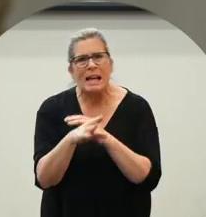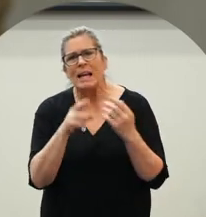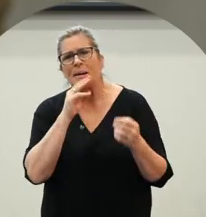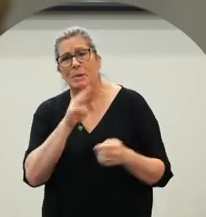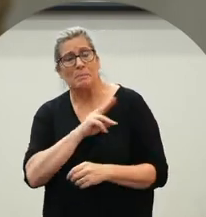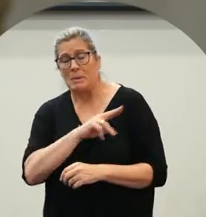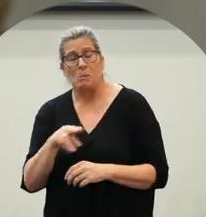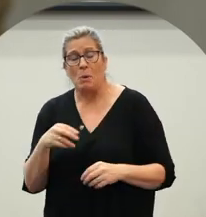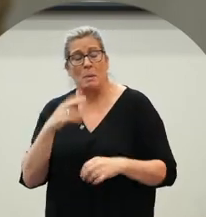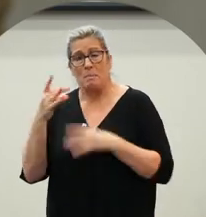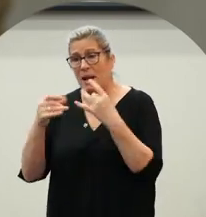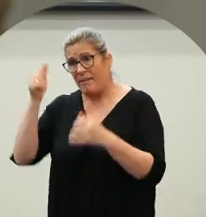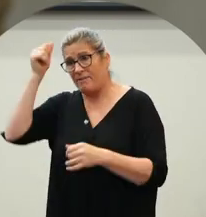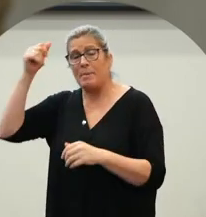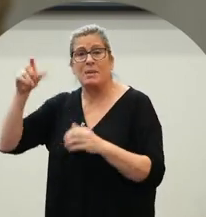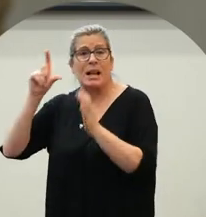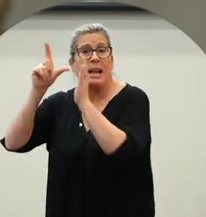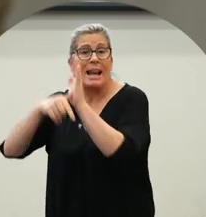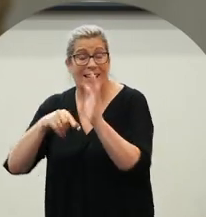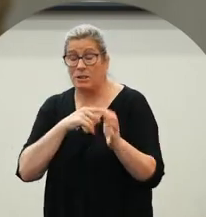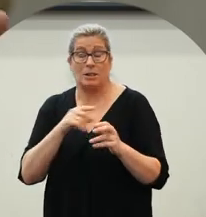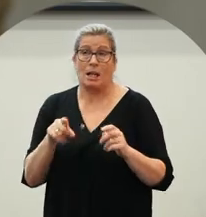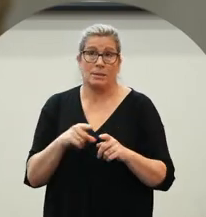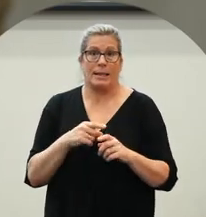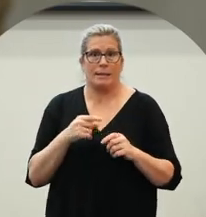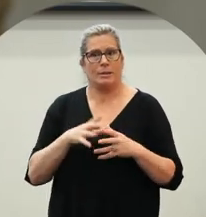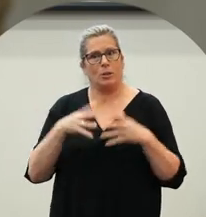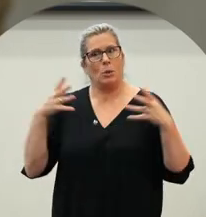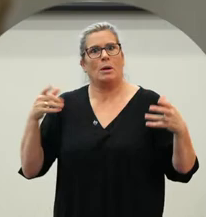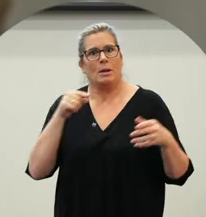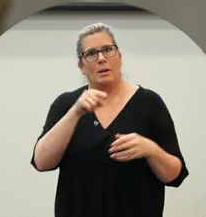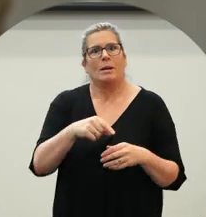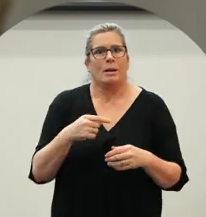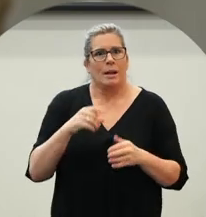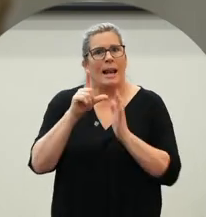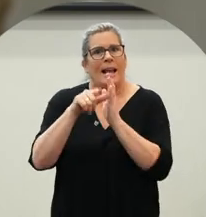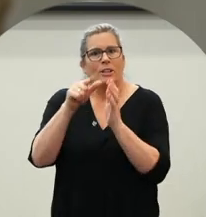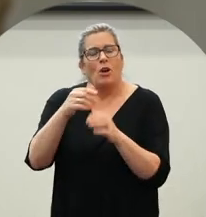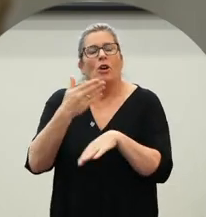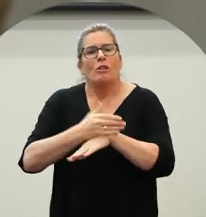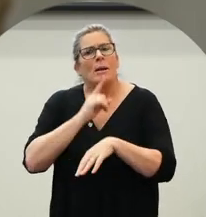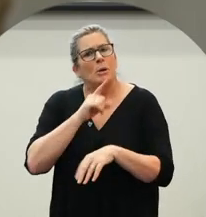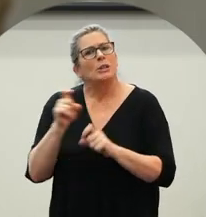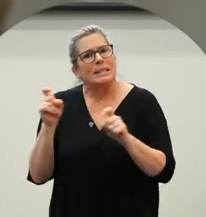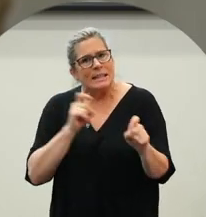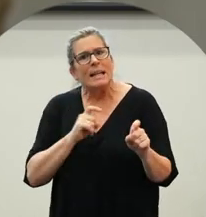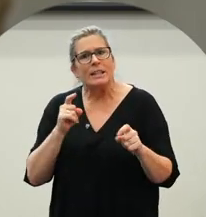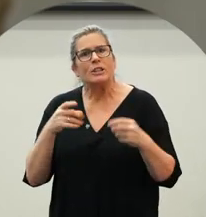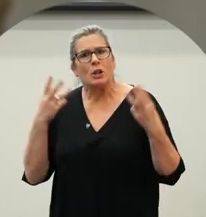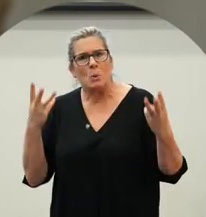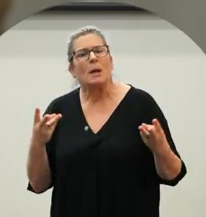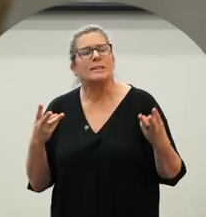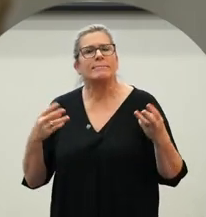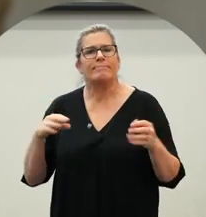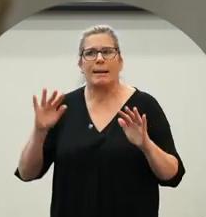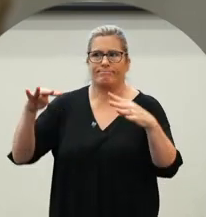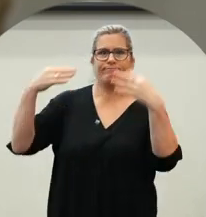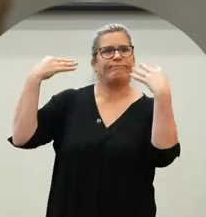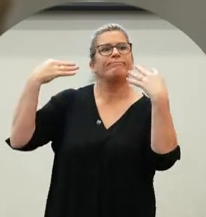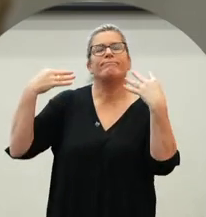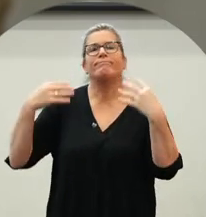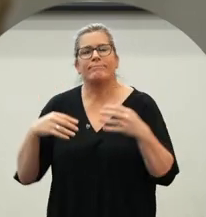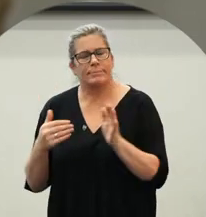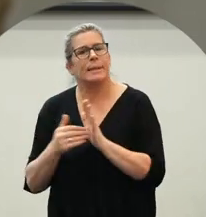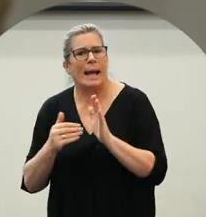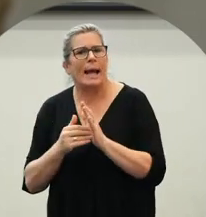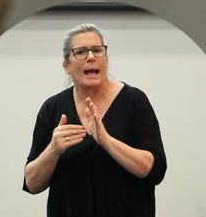that she was to engineer later in her career. But at that point, it was still an attention grabbing. It was something different. Exactly. I mean,